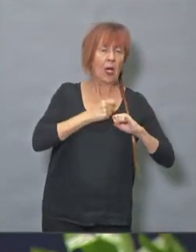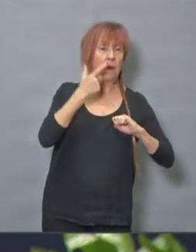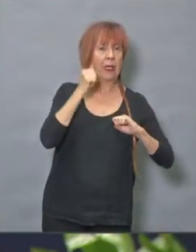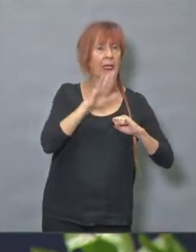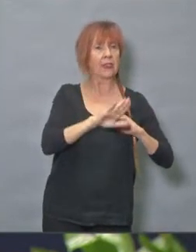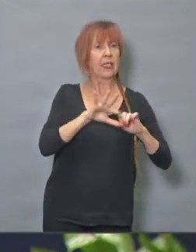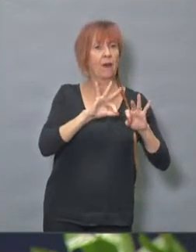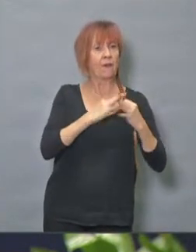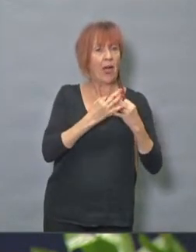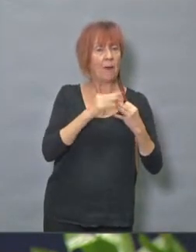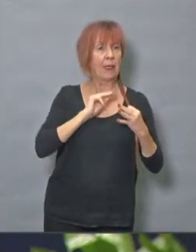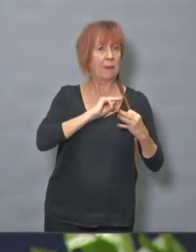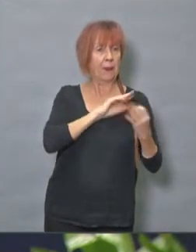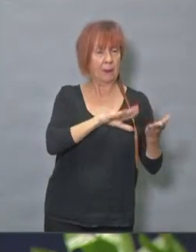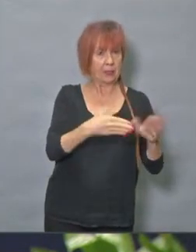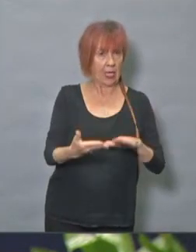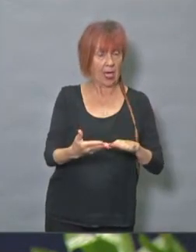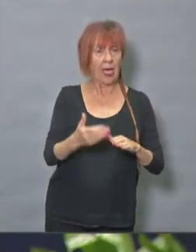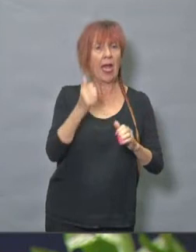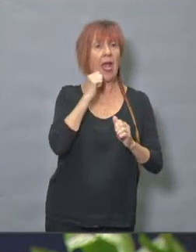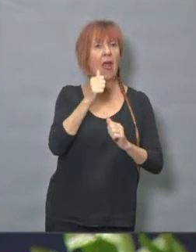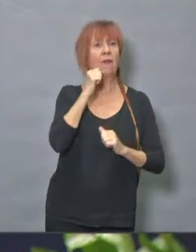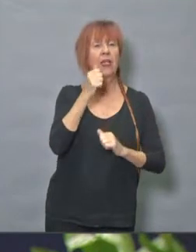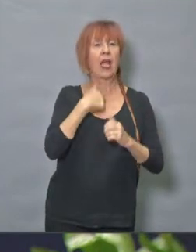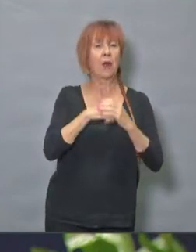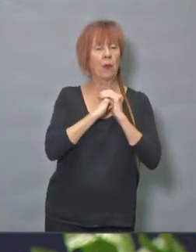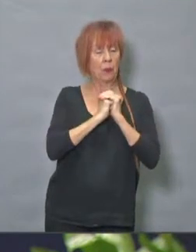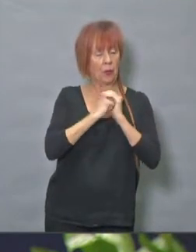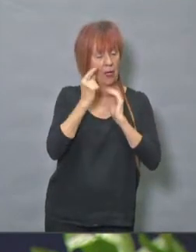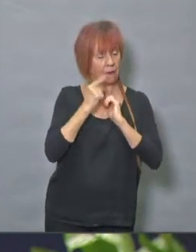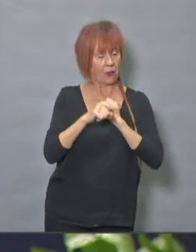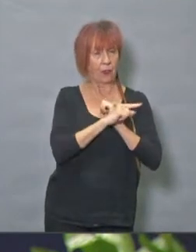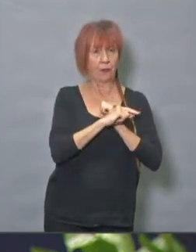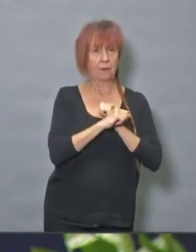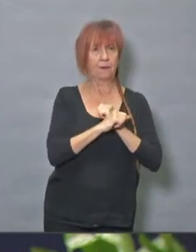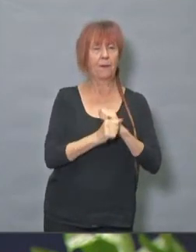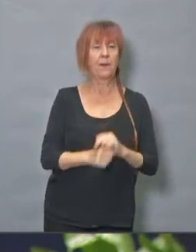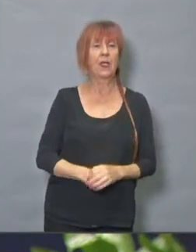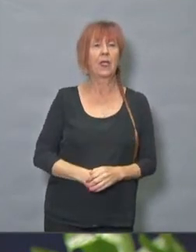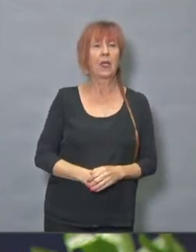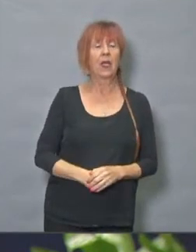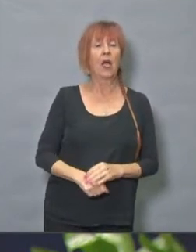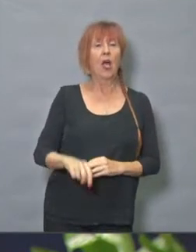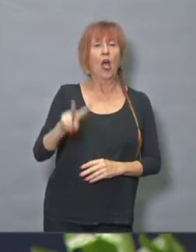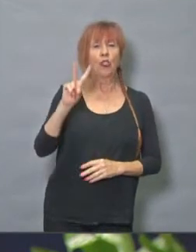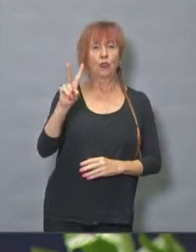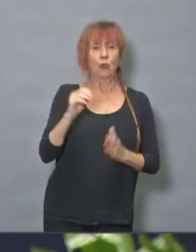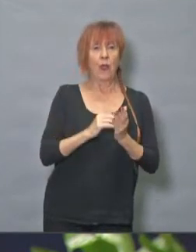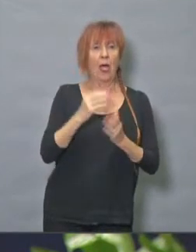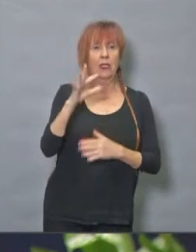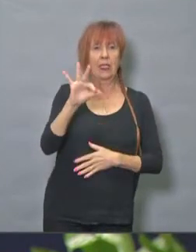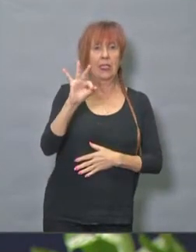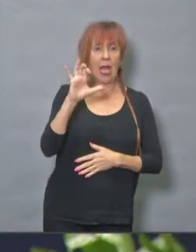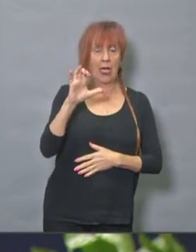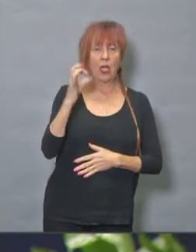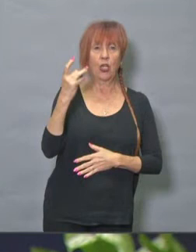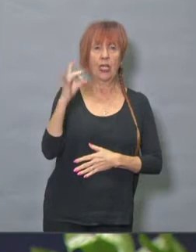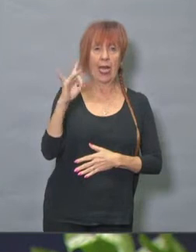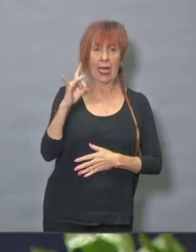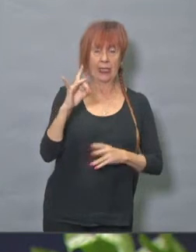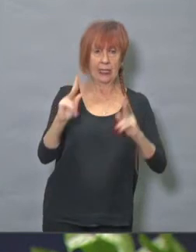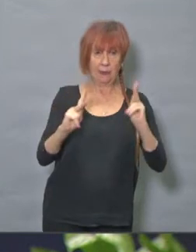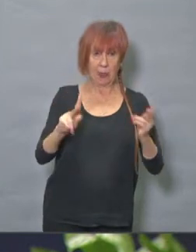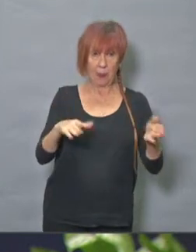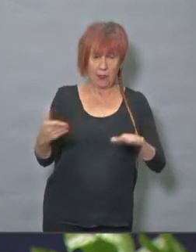You're in our thoughts and prayers every day. For the 2,918 people who have passed away where race and